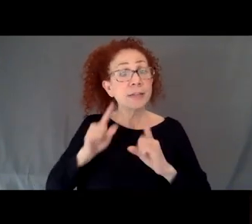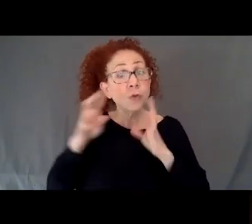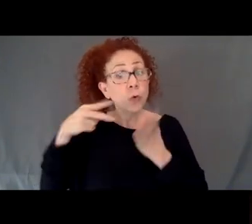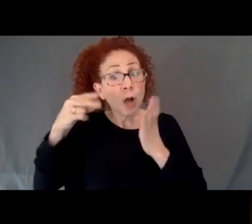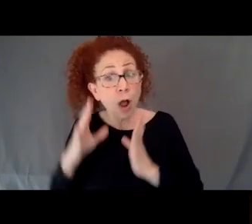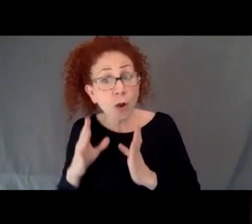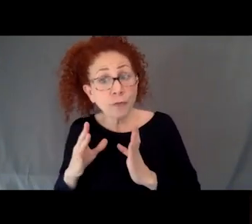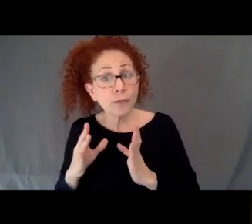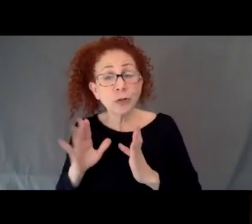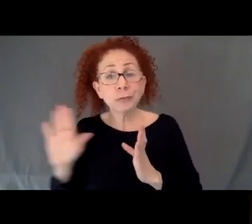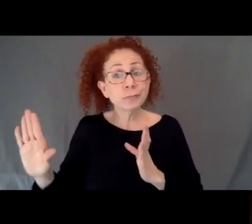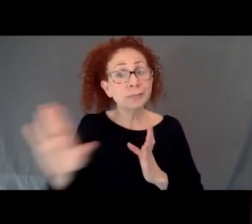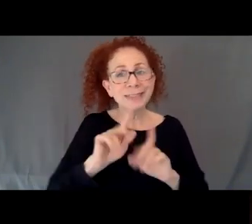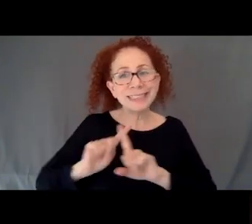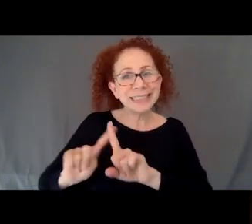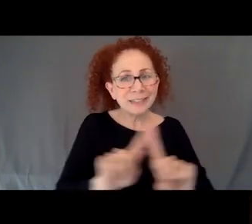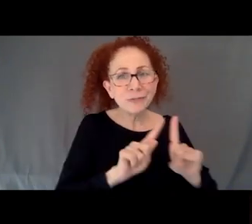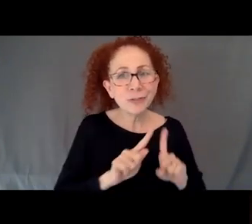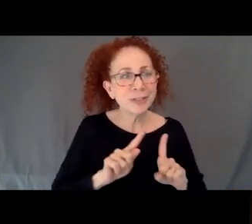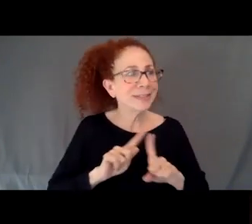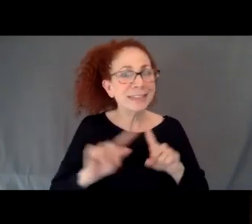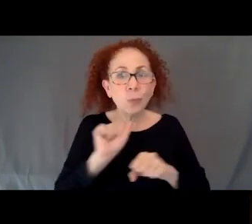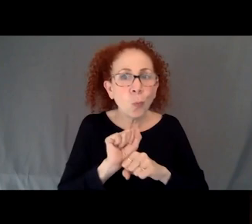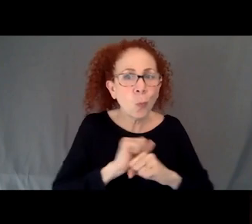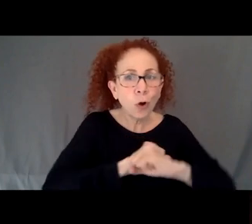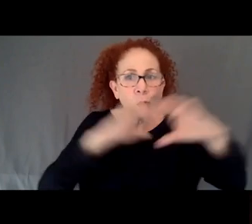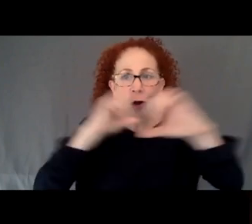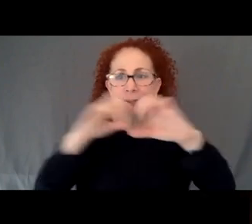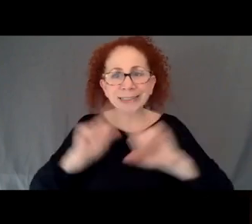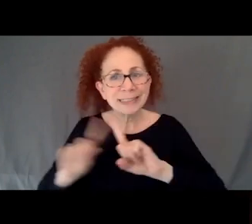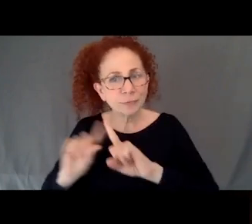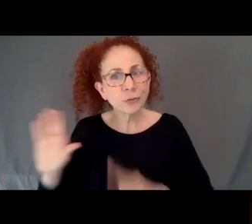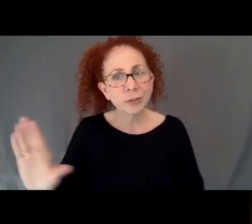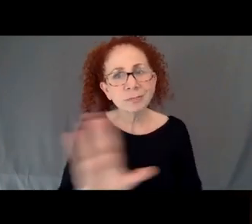choreographers and different works.